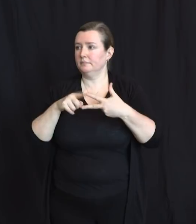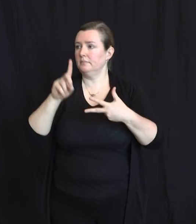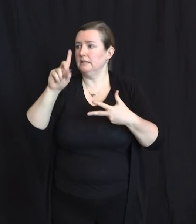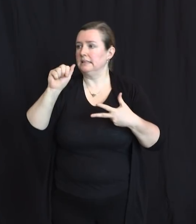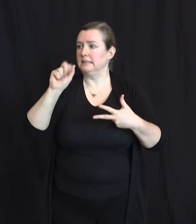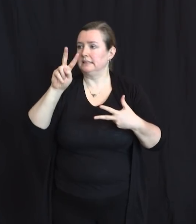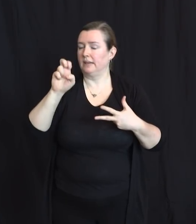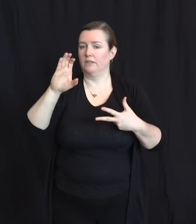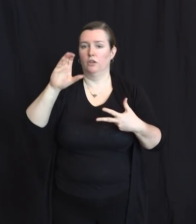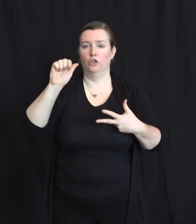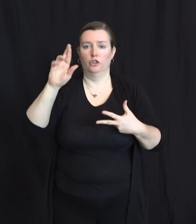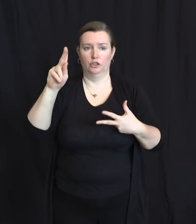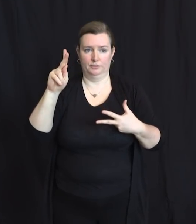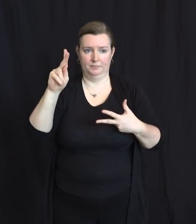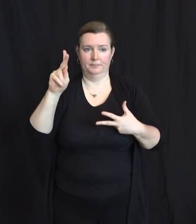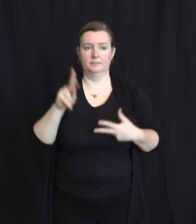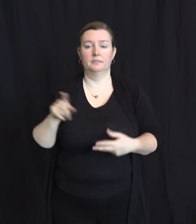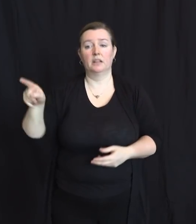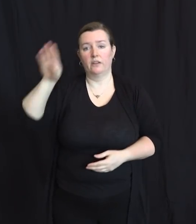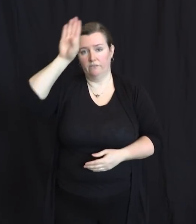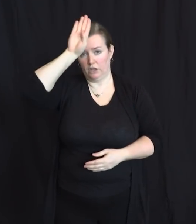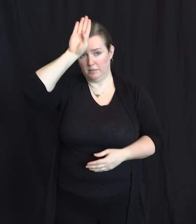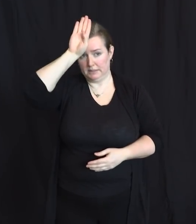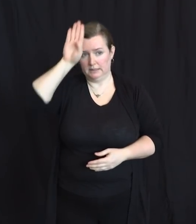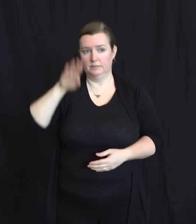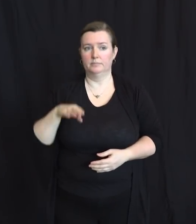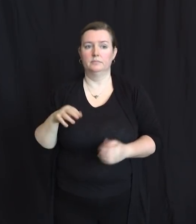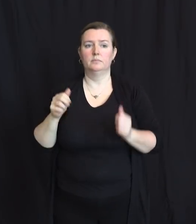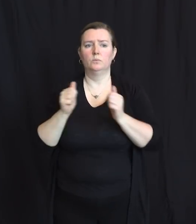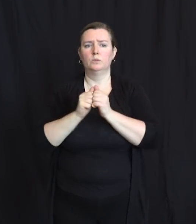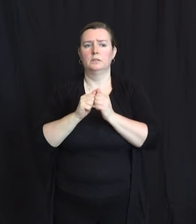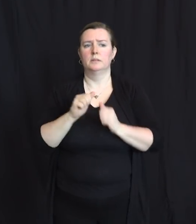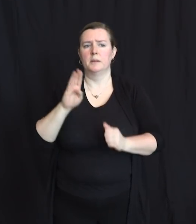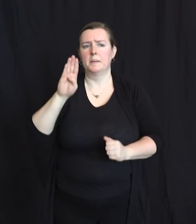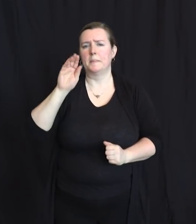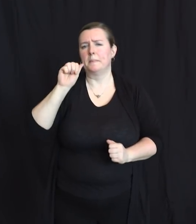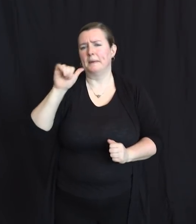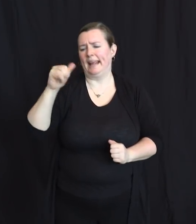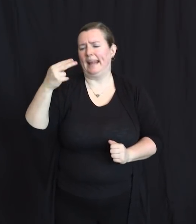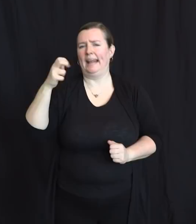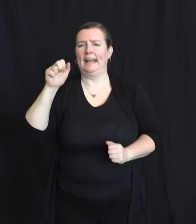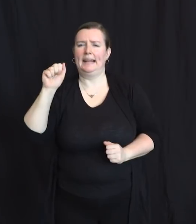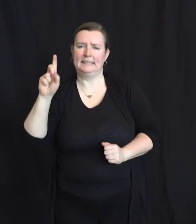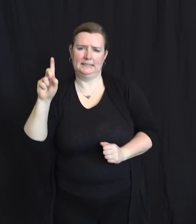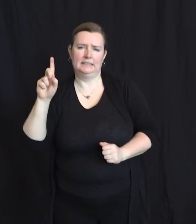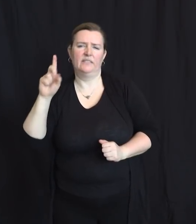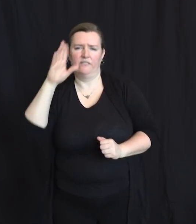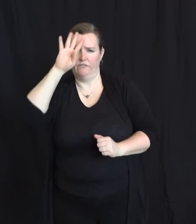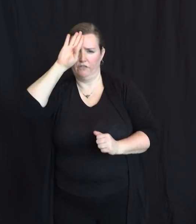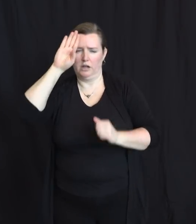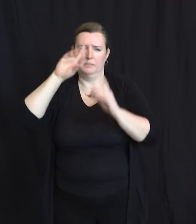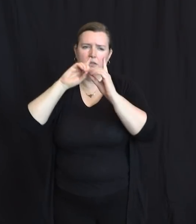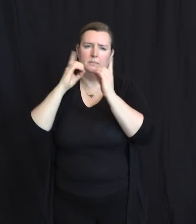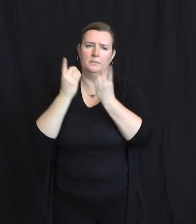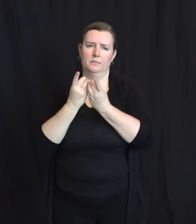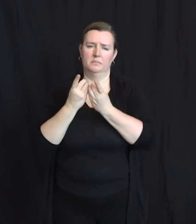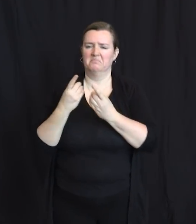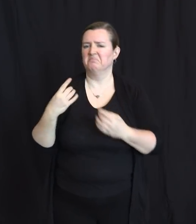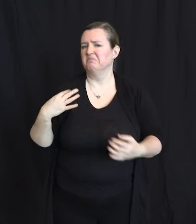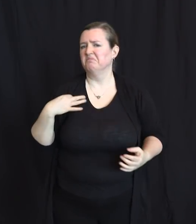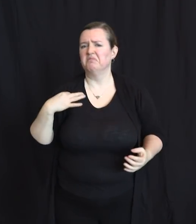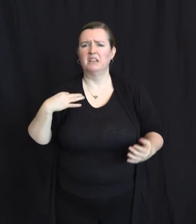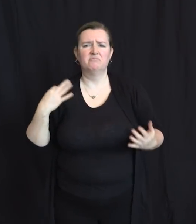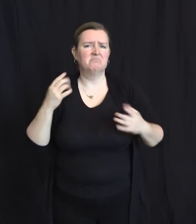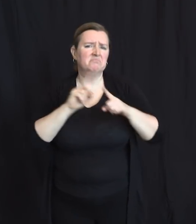was a firefighter with the Bayhead Fire Company, where he filled any role that needed to be filled, from chief engineer, looking after